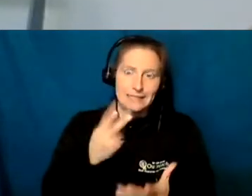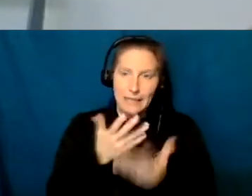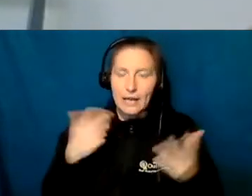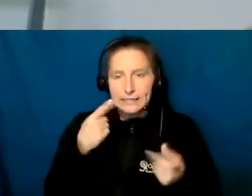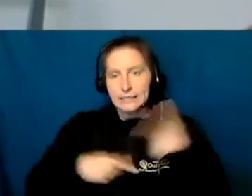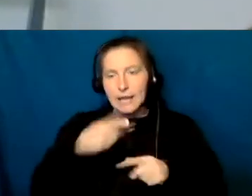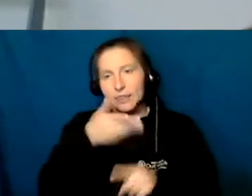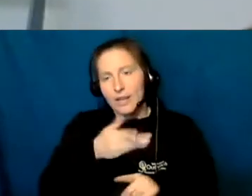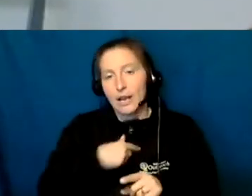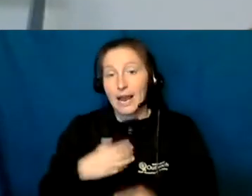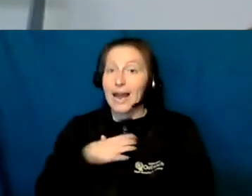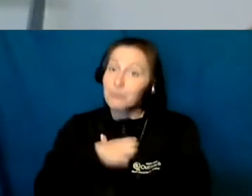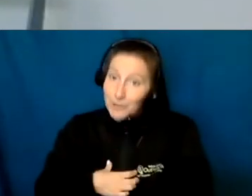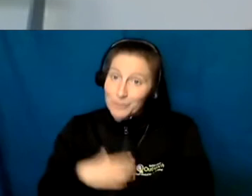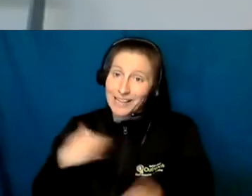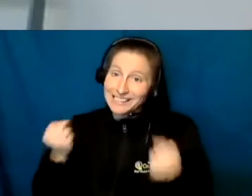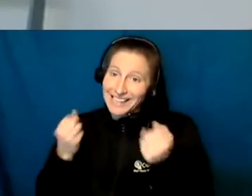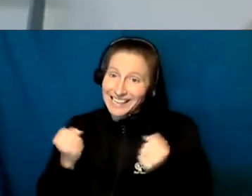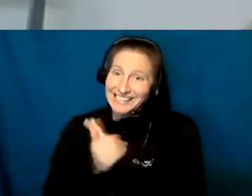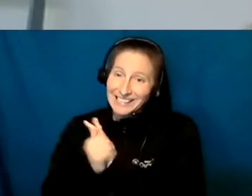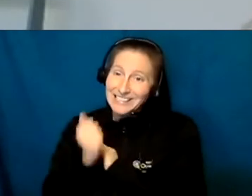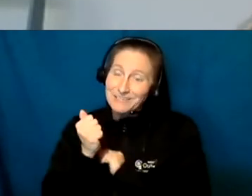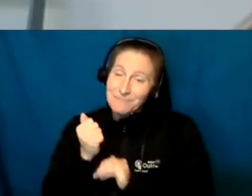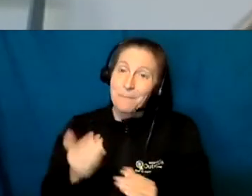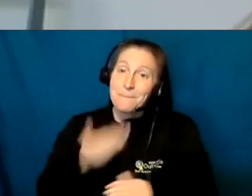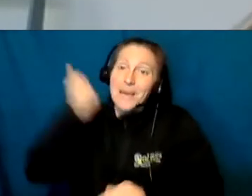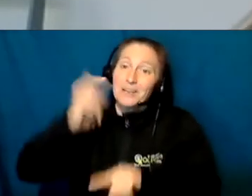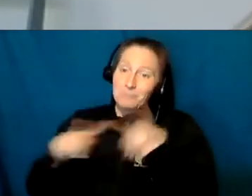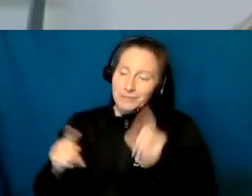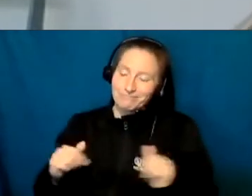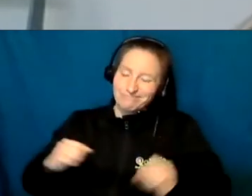that I was better at it than I am.